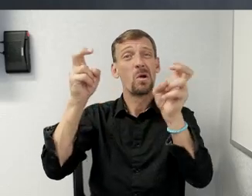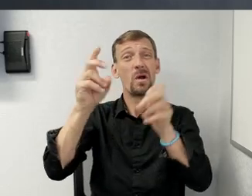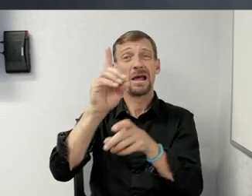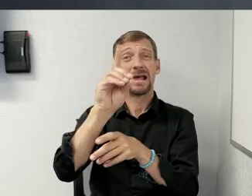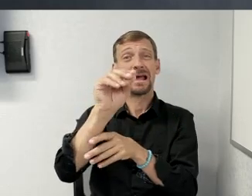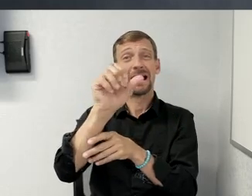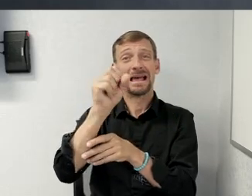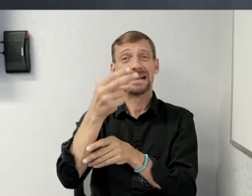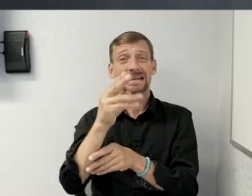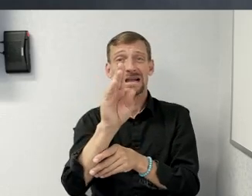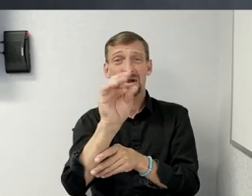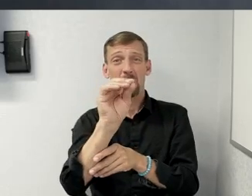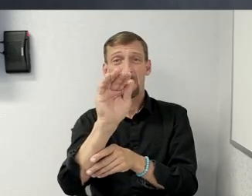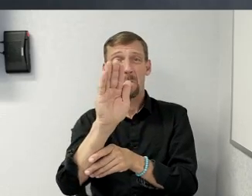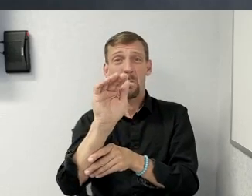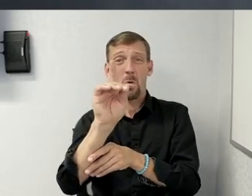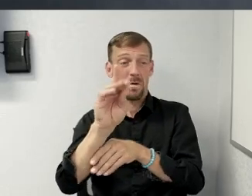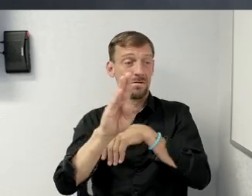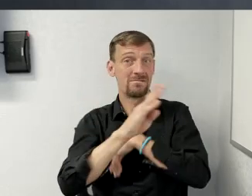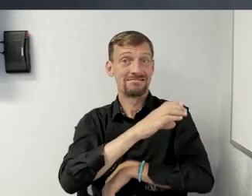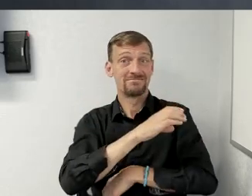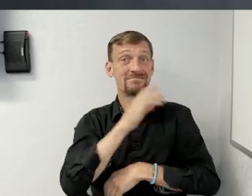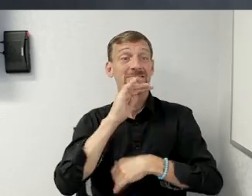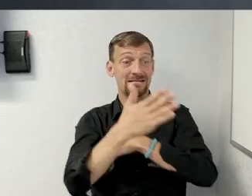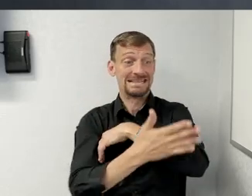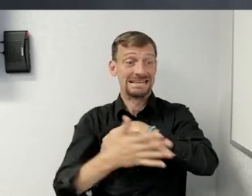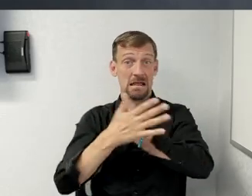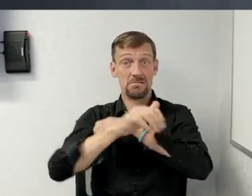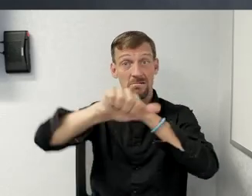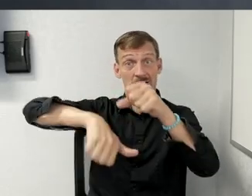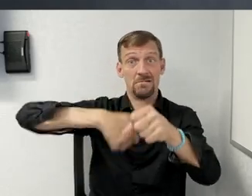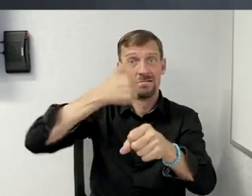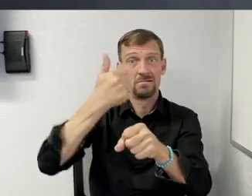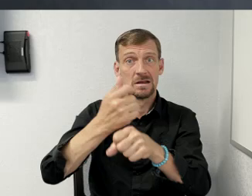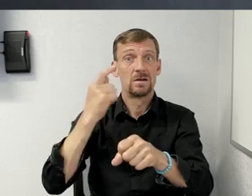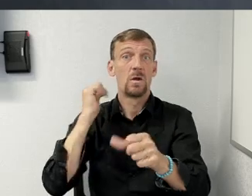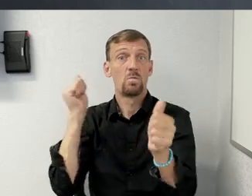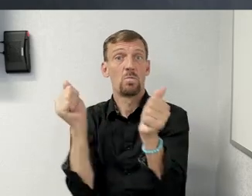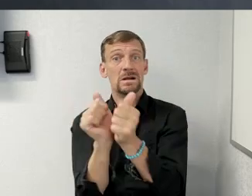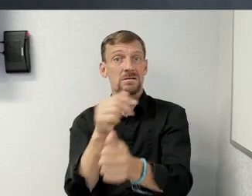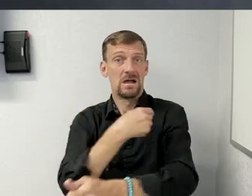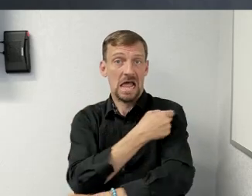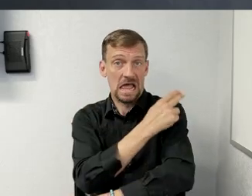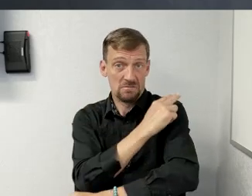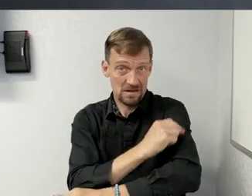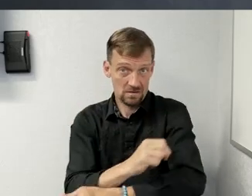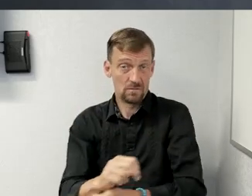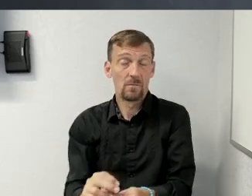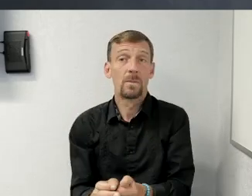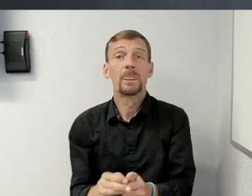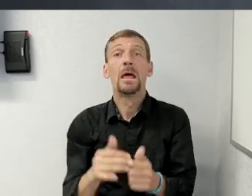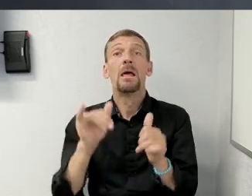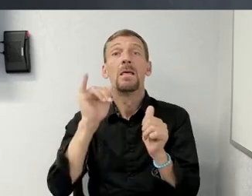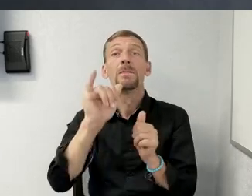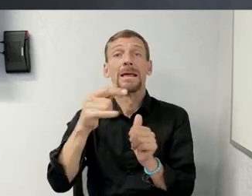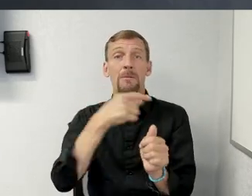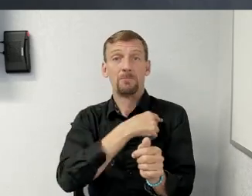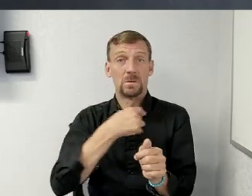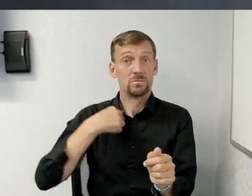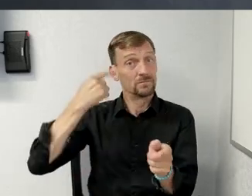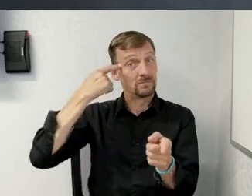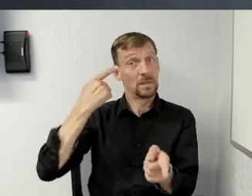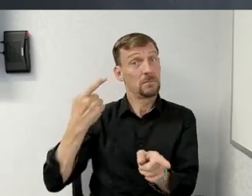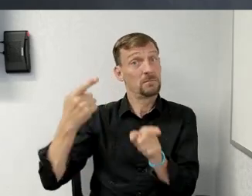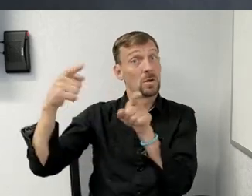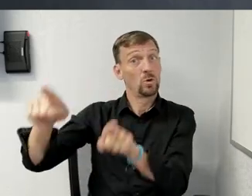the county stood up in concert with the hospitals in the county, that we agreed that we